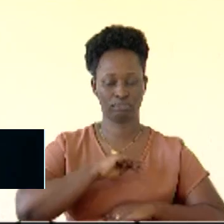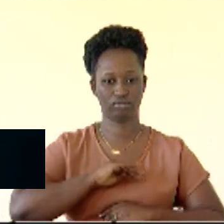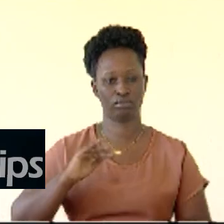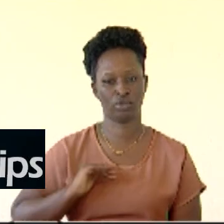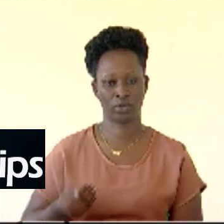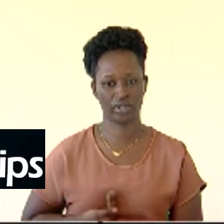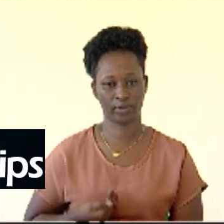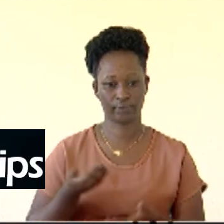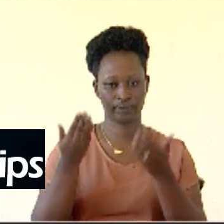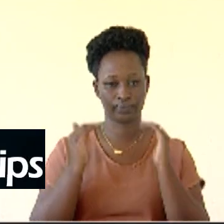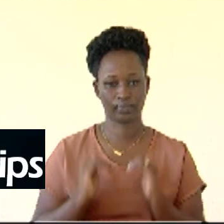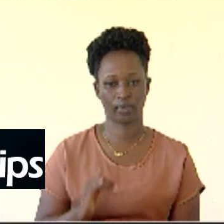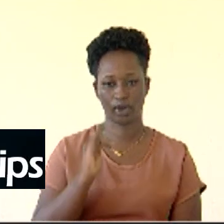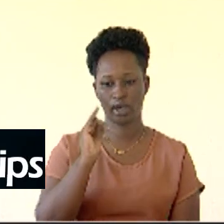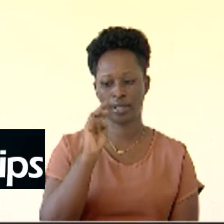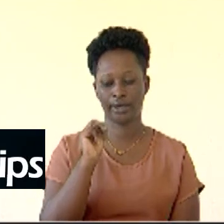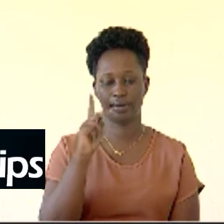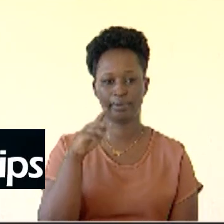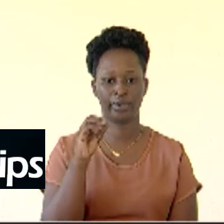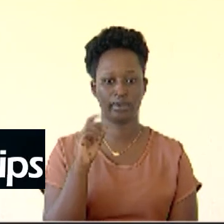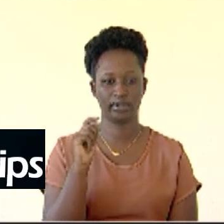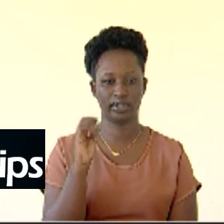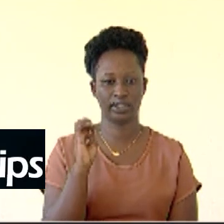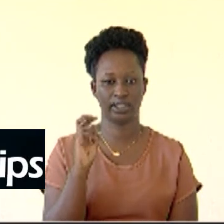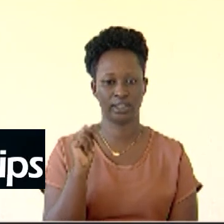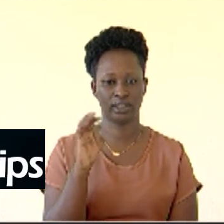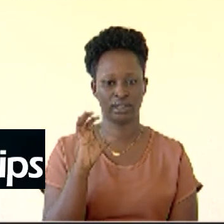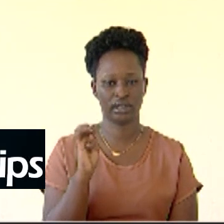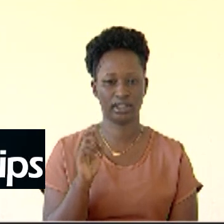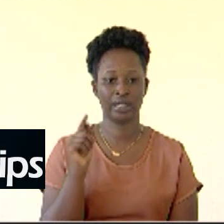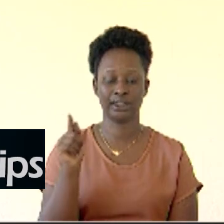Impotence. That is another what you call sexual disappointment. This is